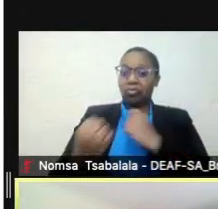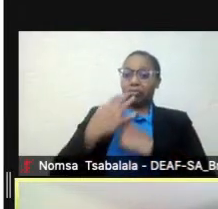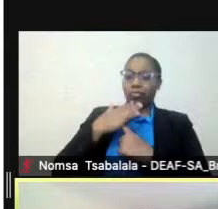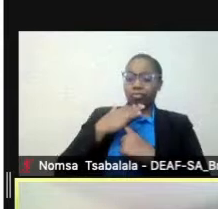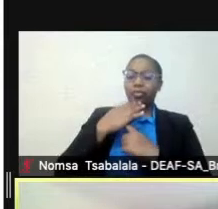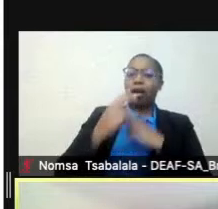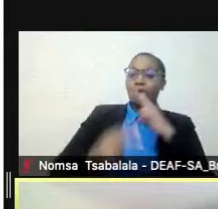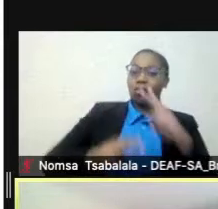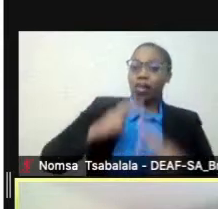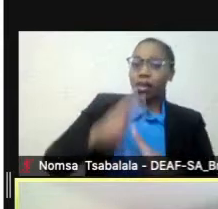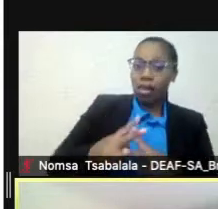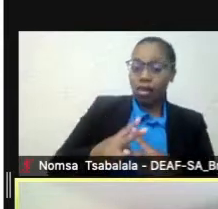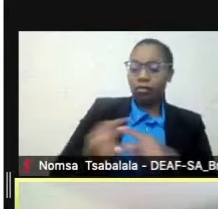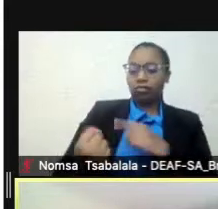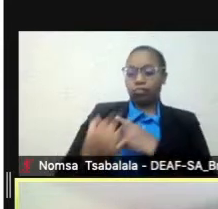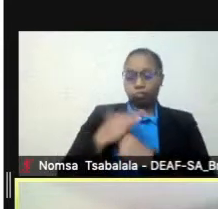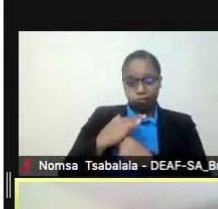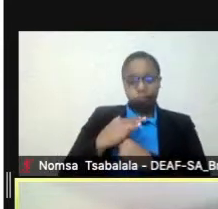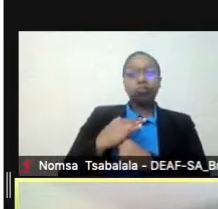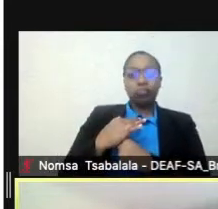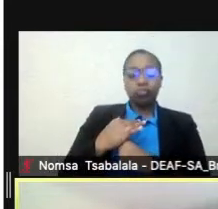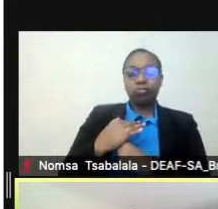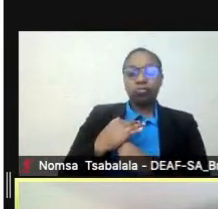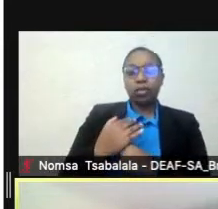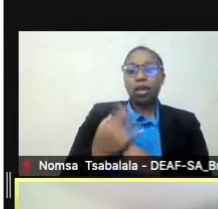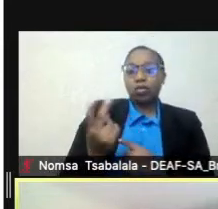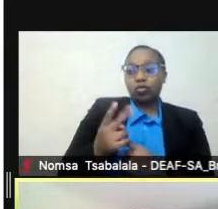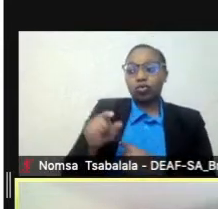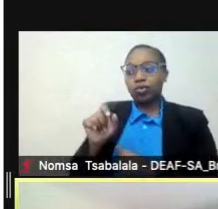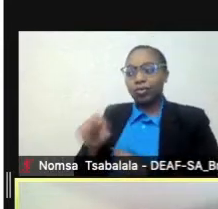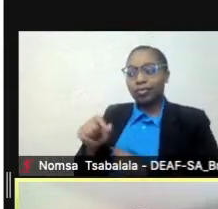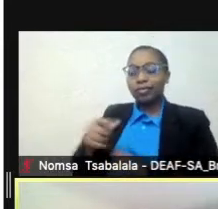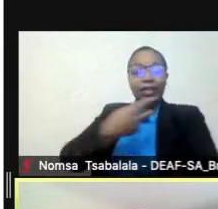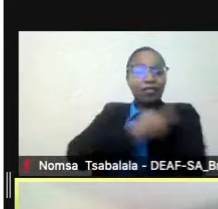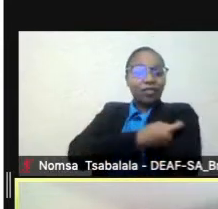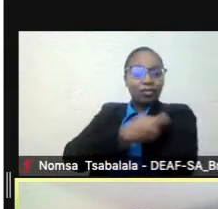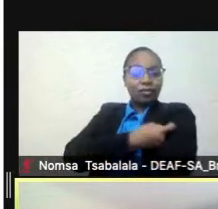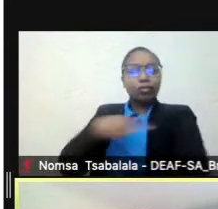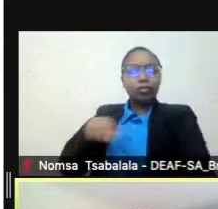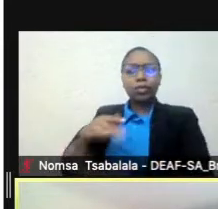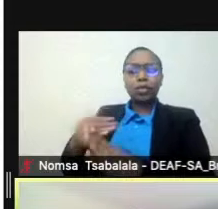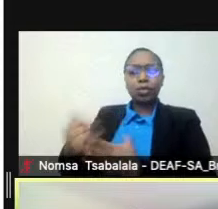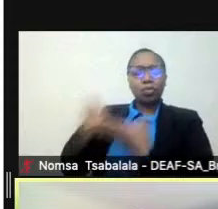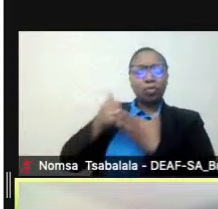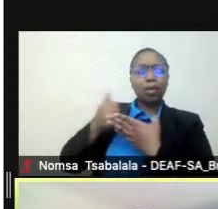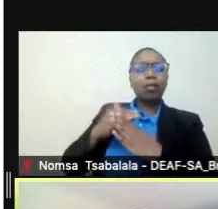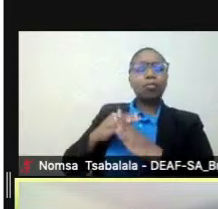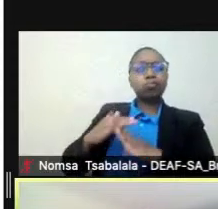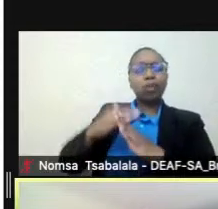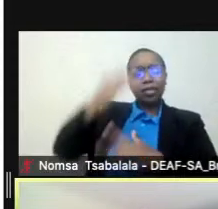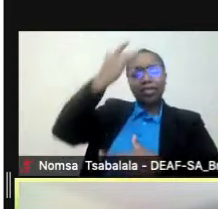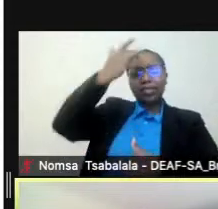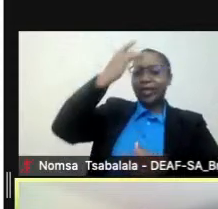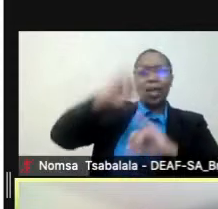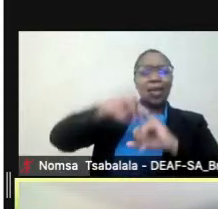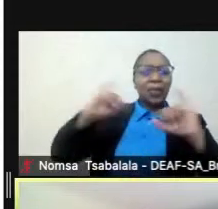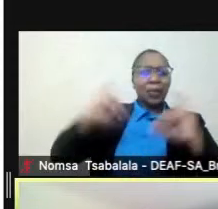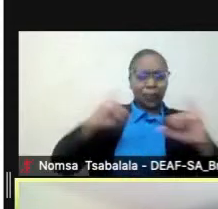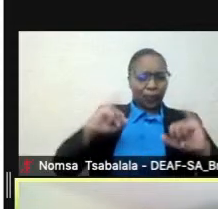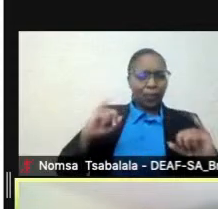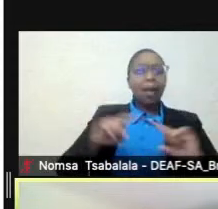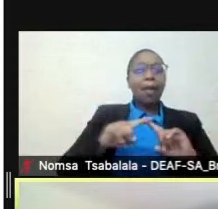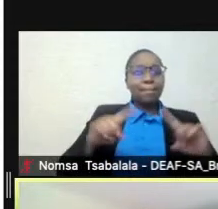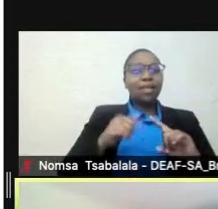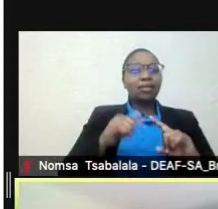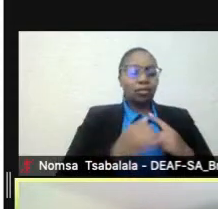being reinfected, and as well, vaccination will prevent against the severe disease, but you may still get infections even